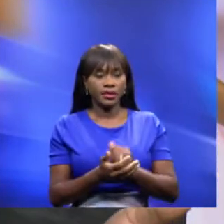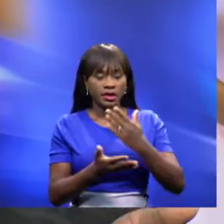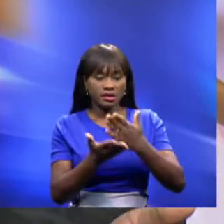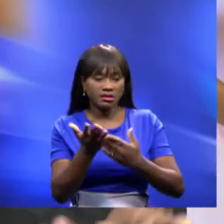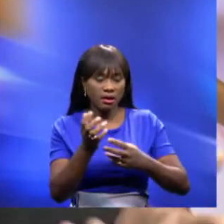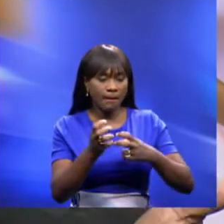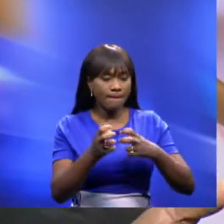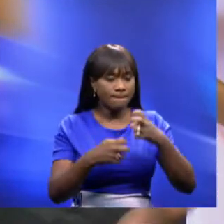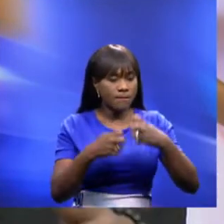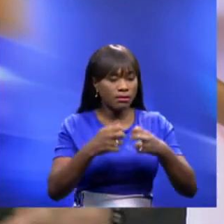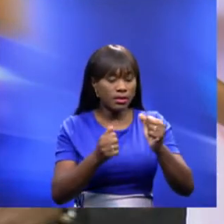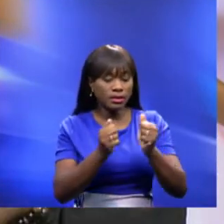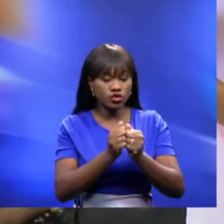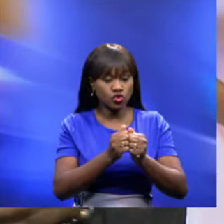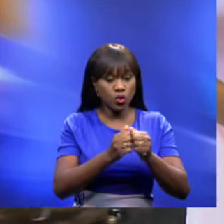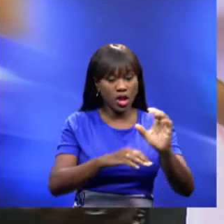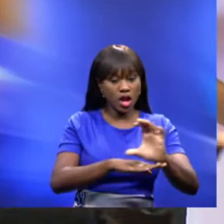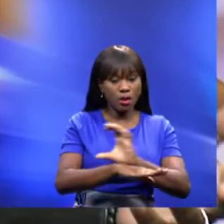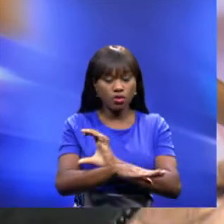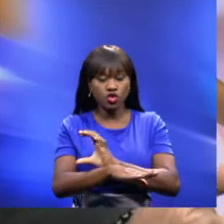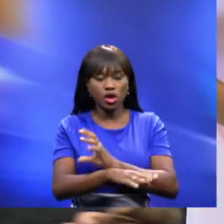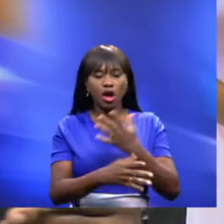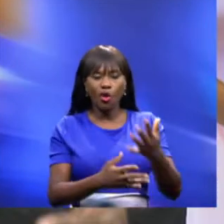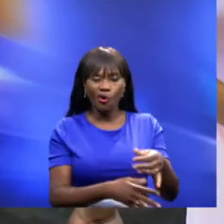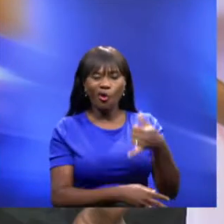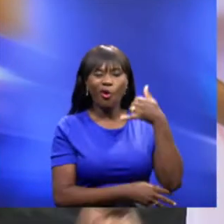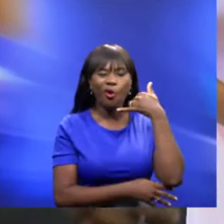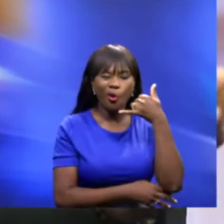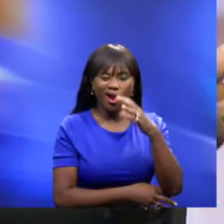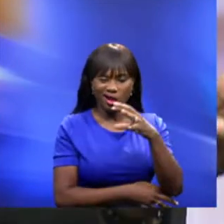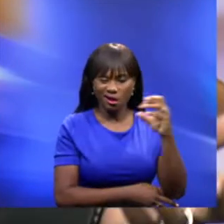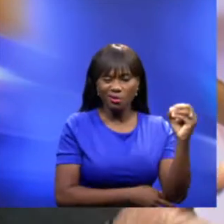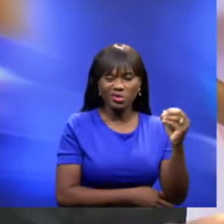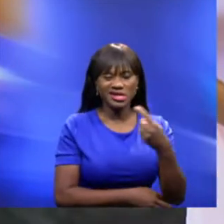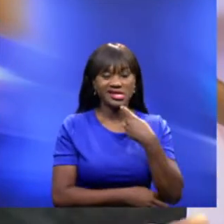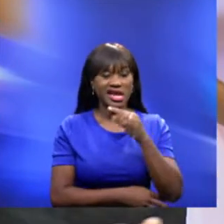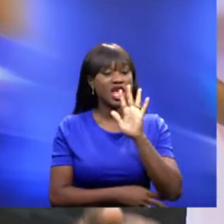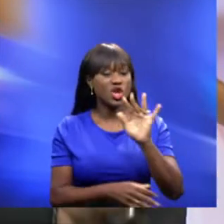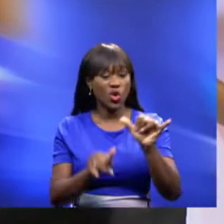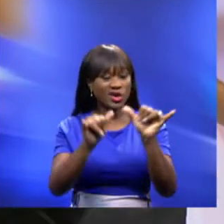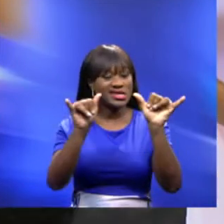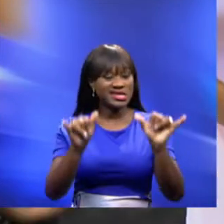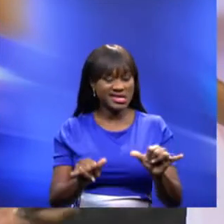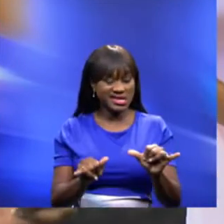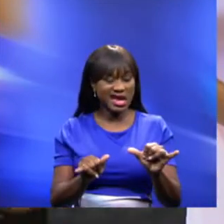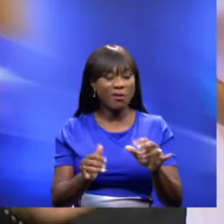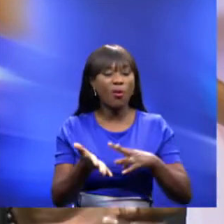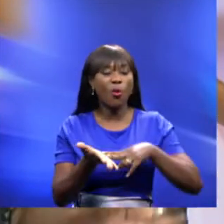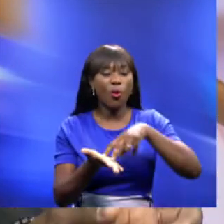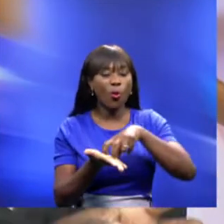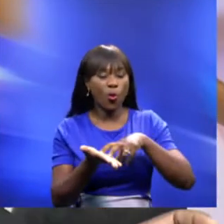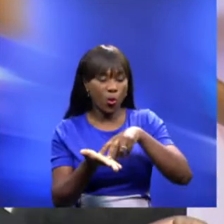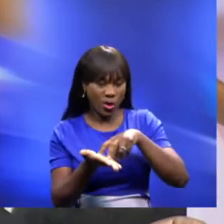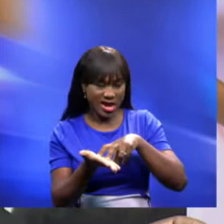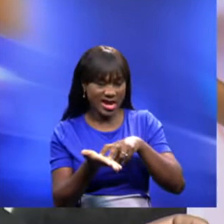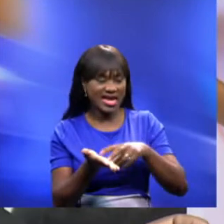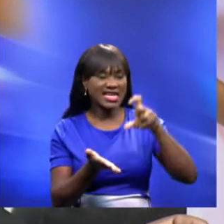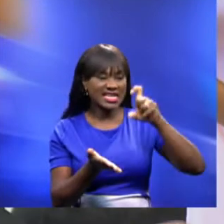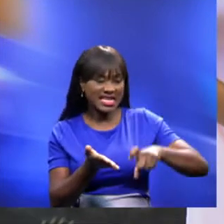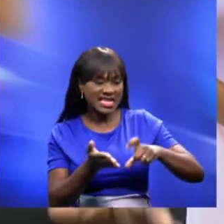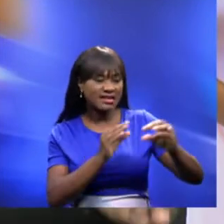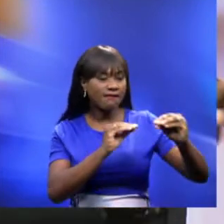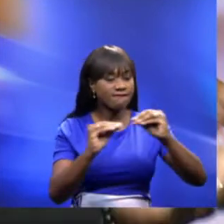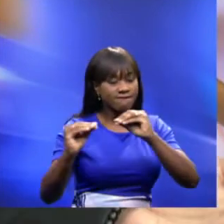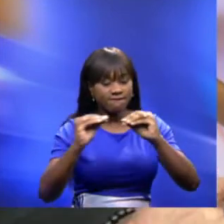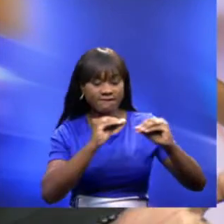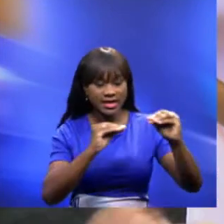that they were using, we contacted them and told them, look, your system is vulnerable. These are the issues. This is a particular vulnerability in your